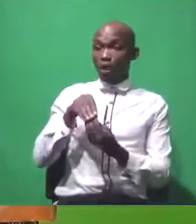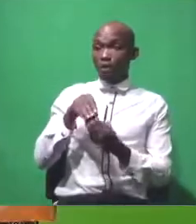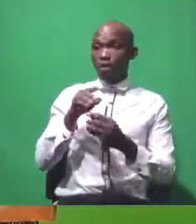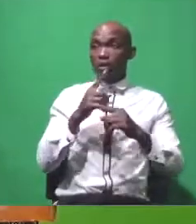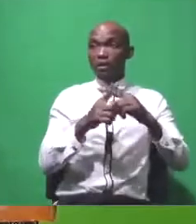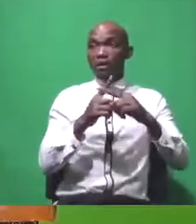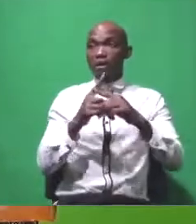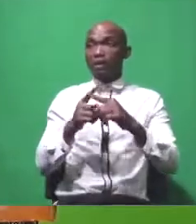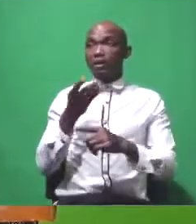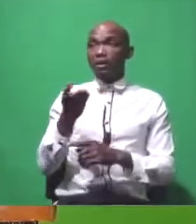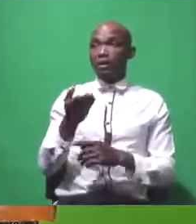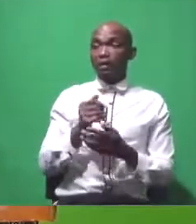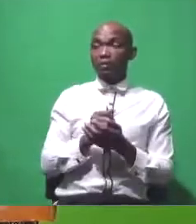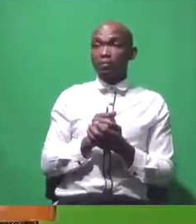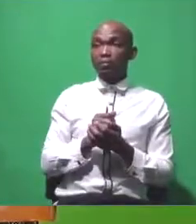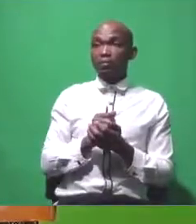here,